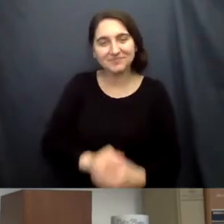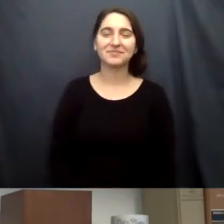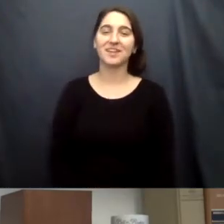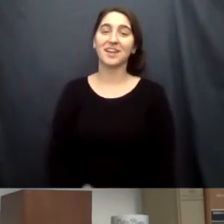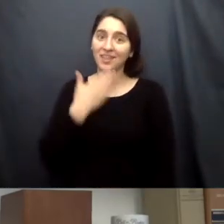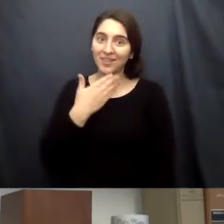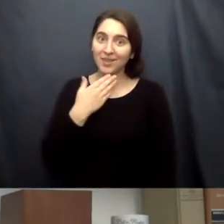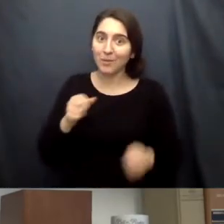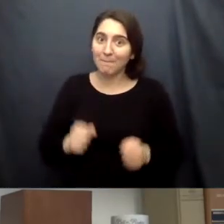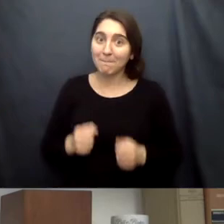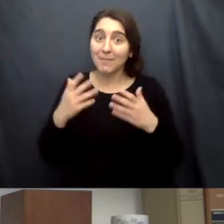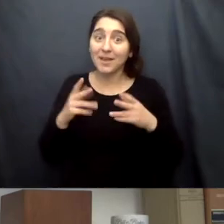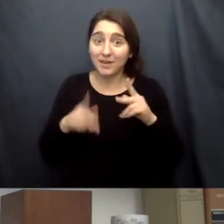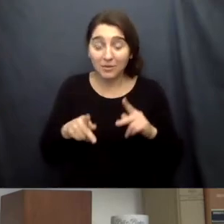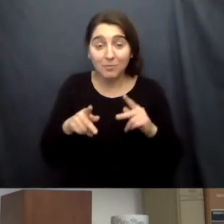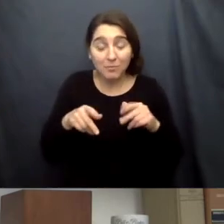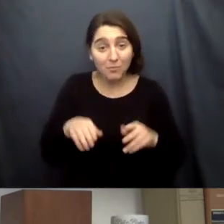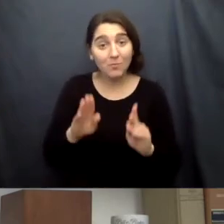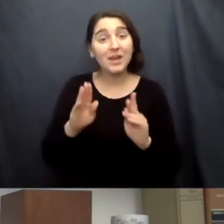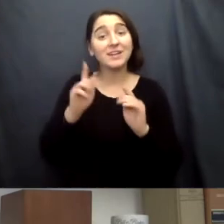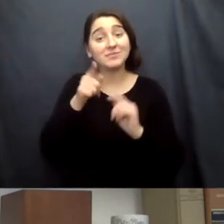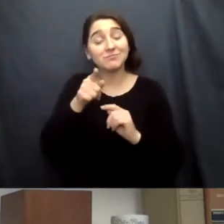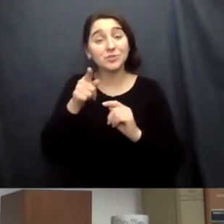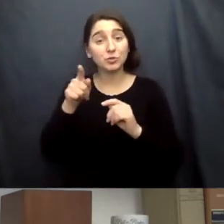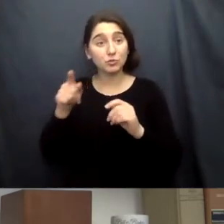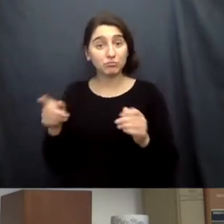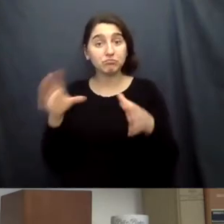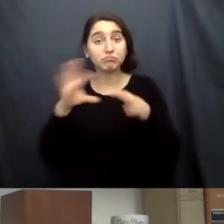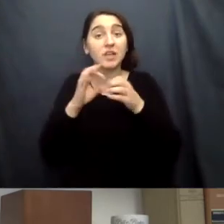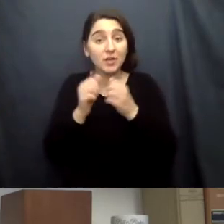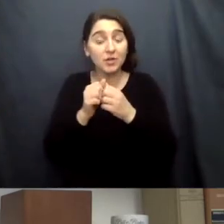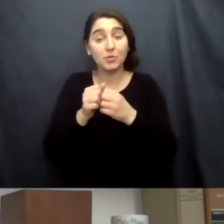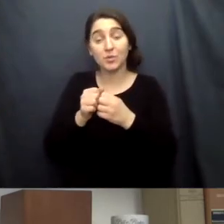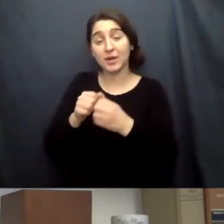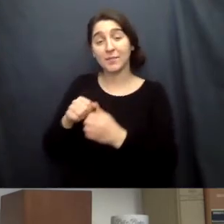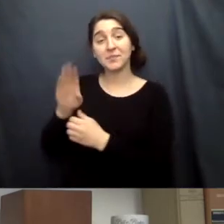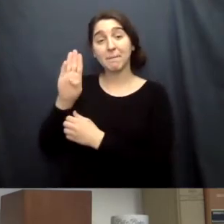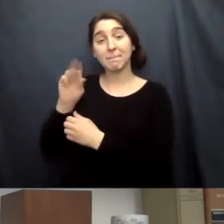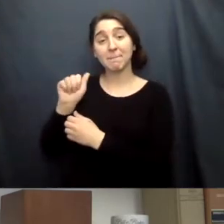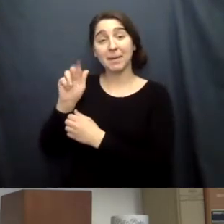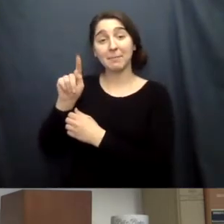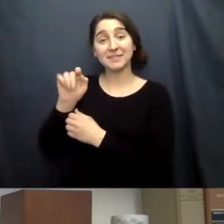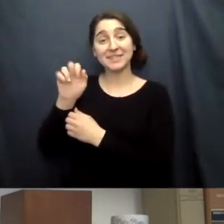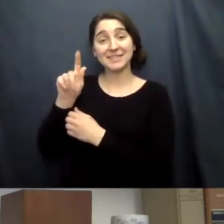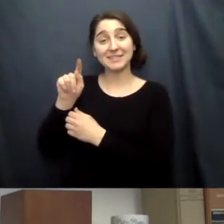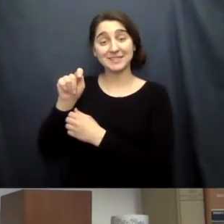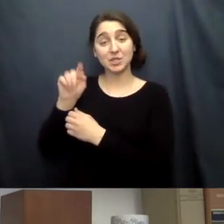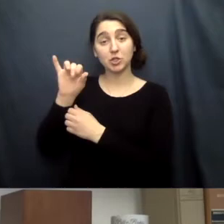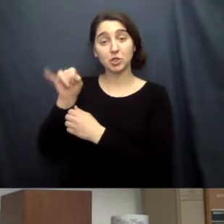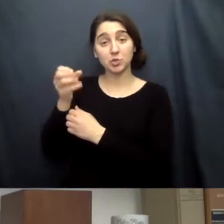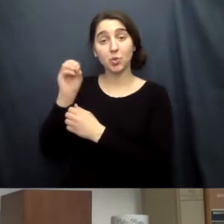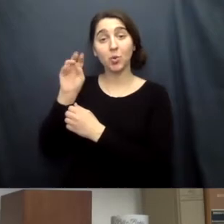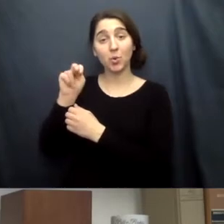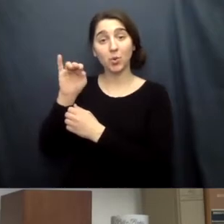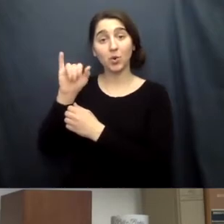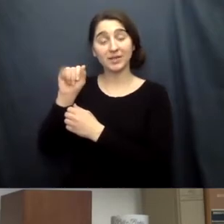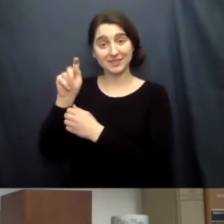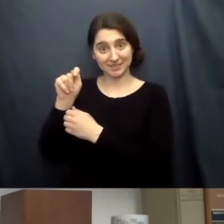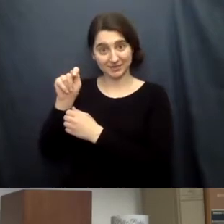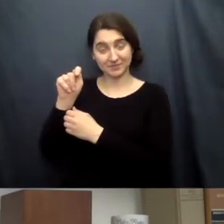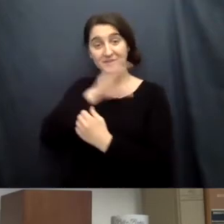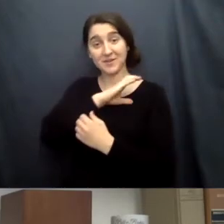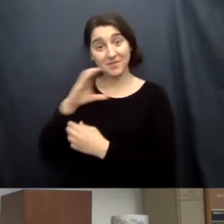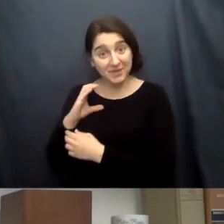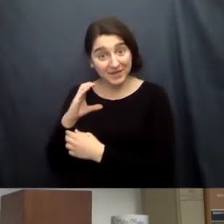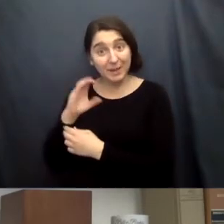again. Thank you for the many ways that you and the church have partnered with Baptist Joint Committee for Religious Liberty,